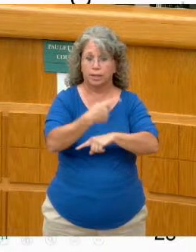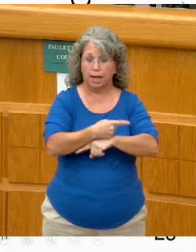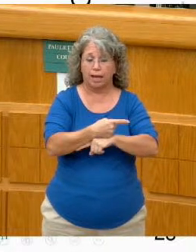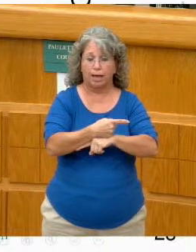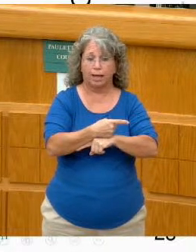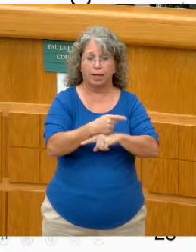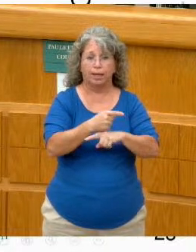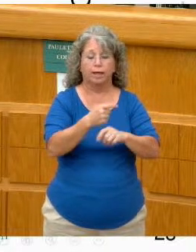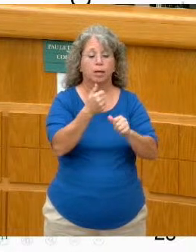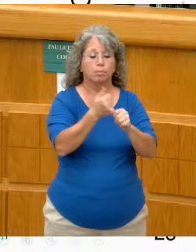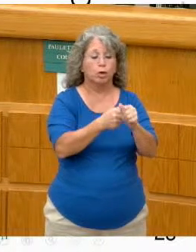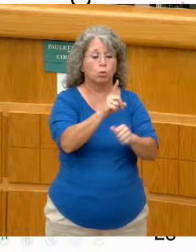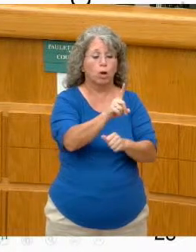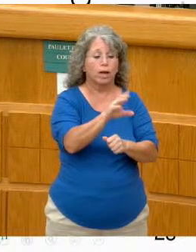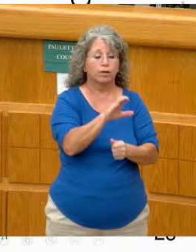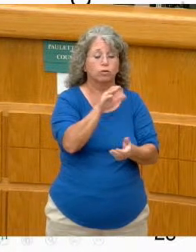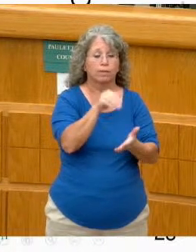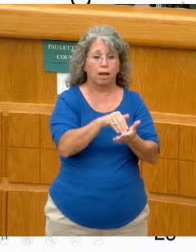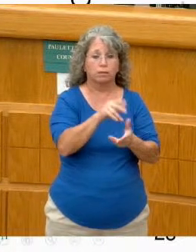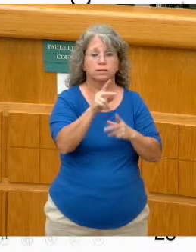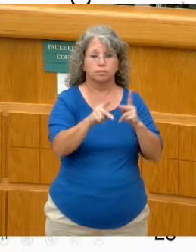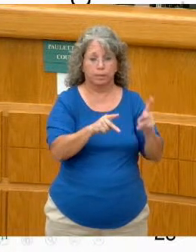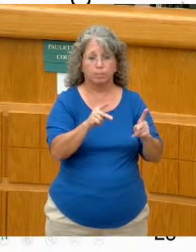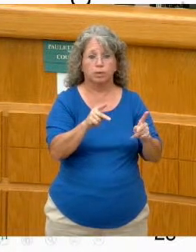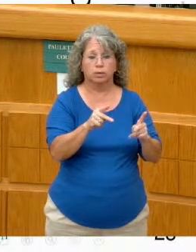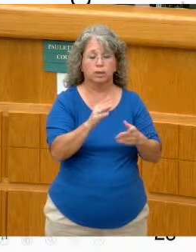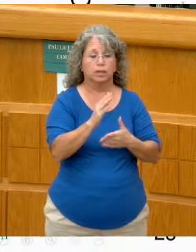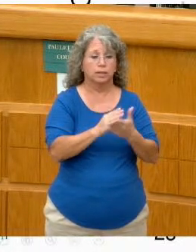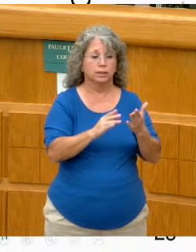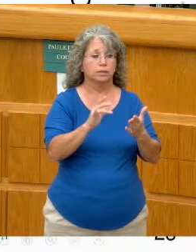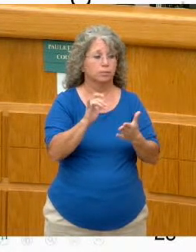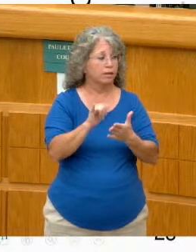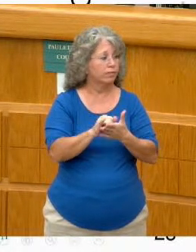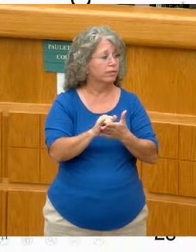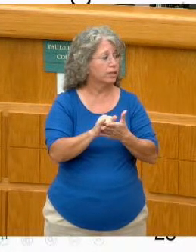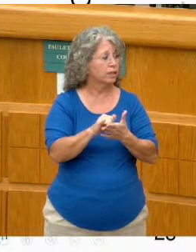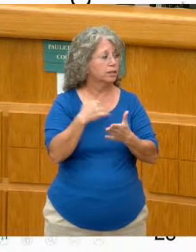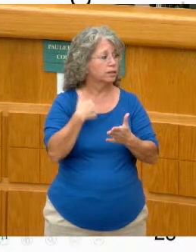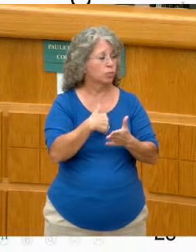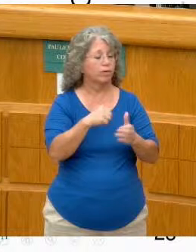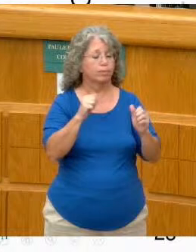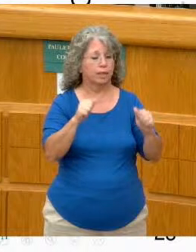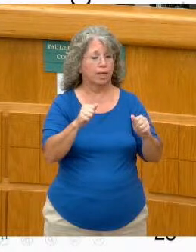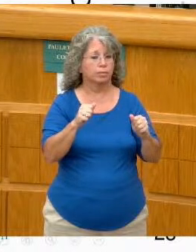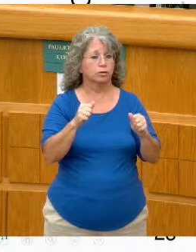South Texas data is data that we've figured out which date those data dumps apply to.